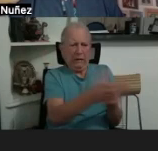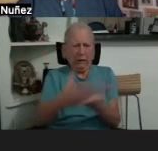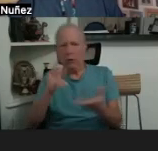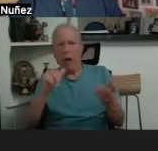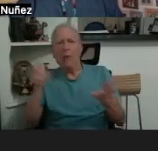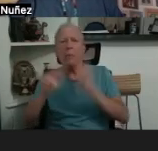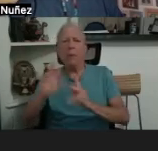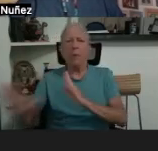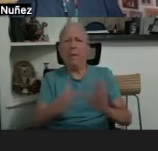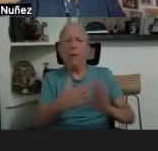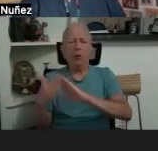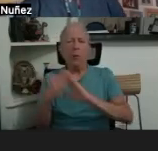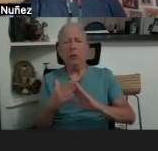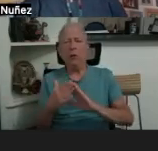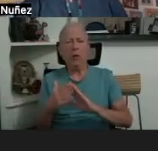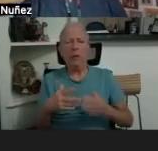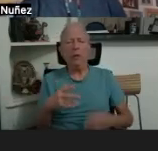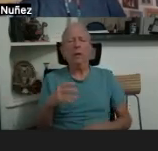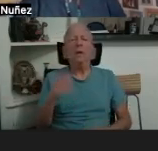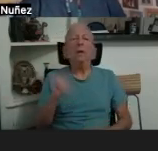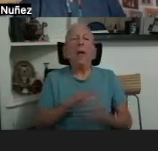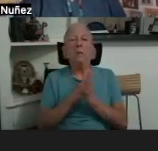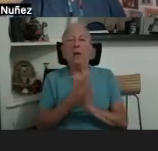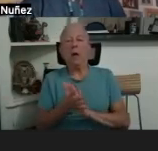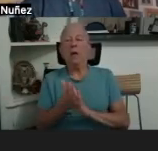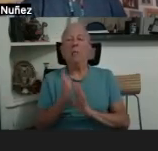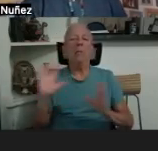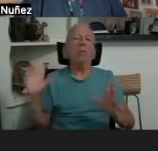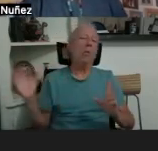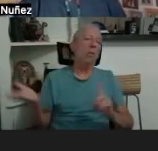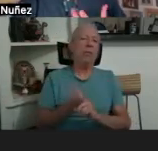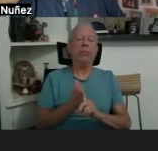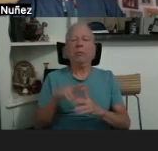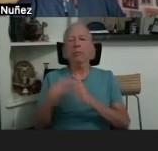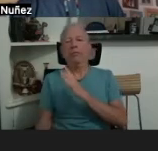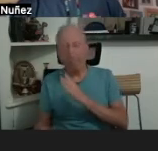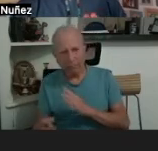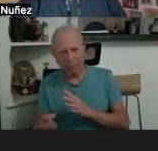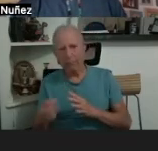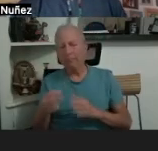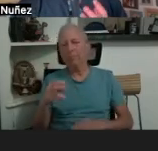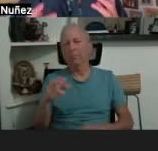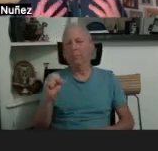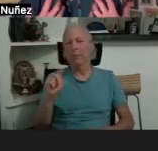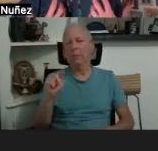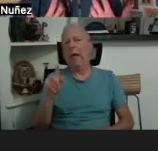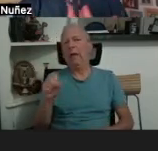communities and being co-opted by reactionary status quo forces. So we need both of